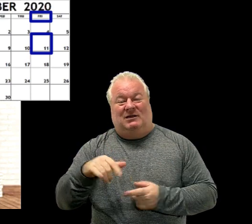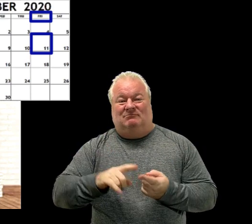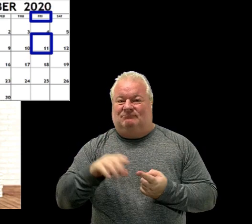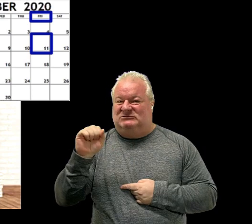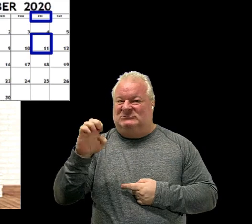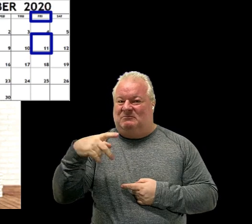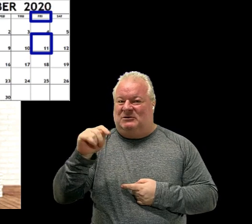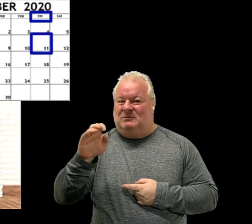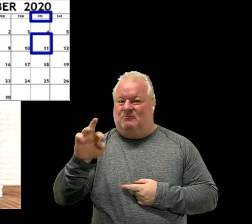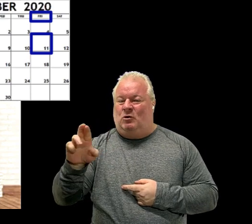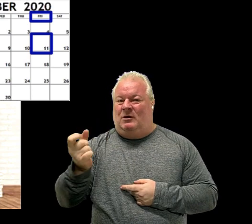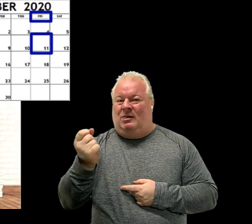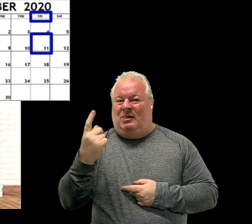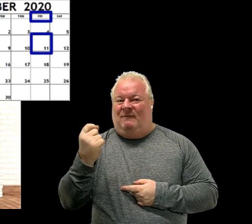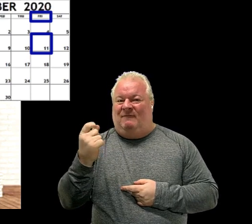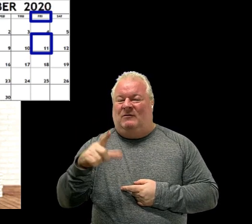September 11th,